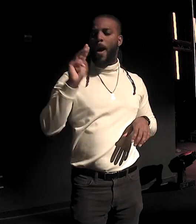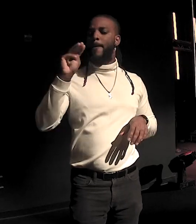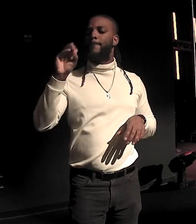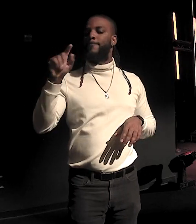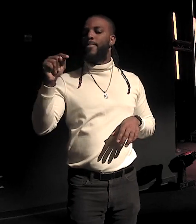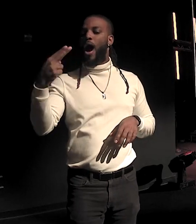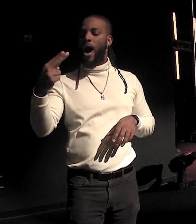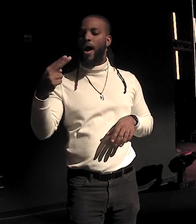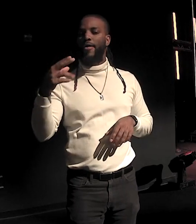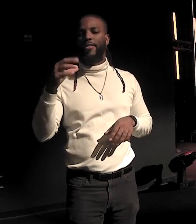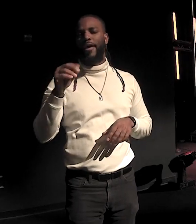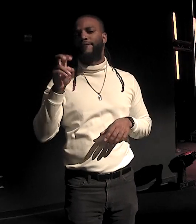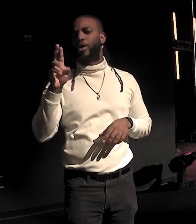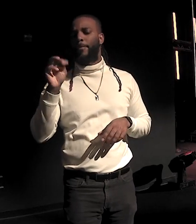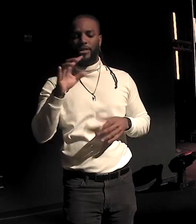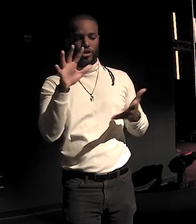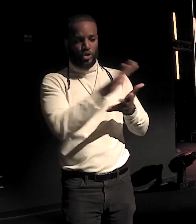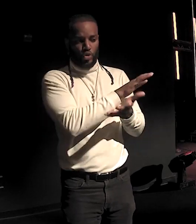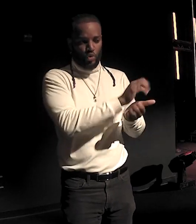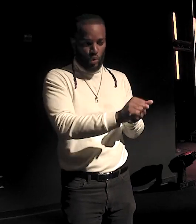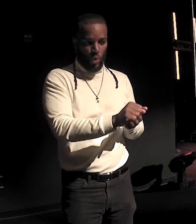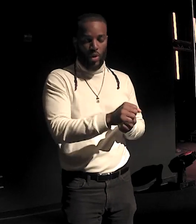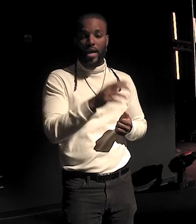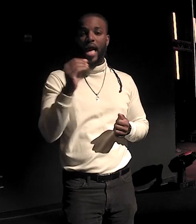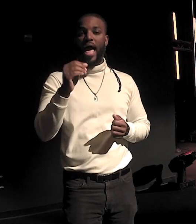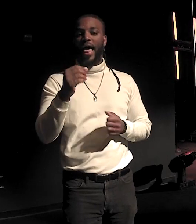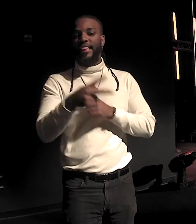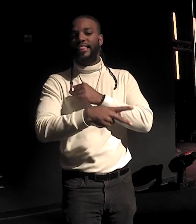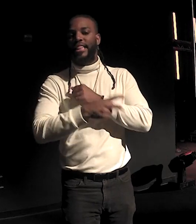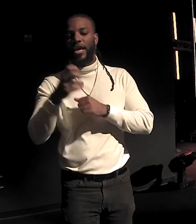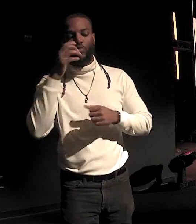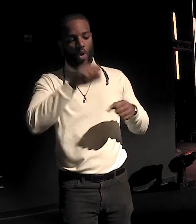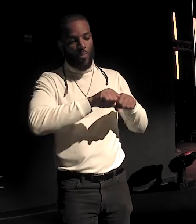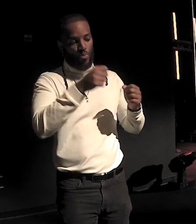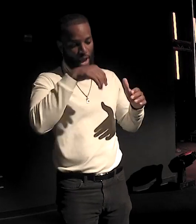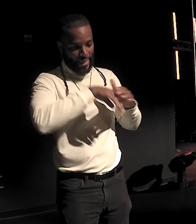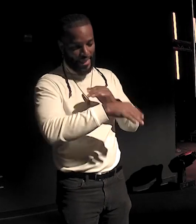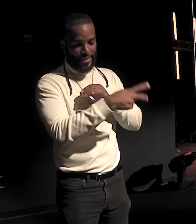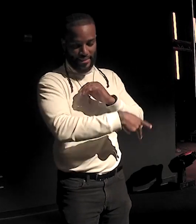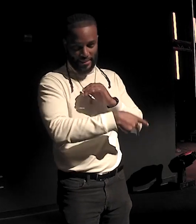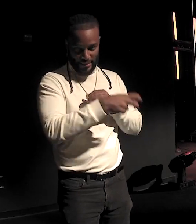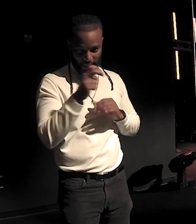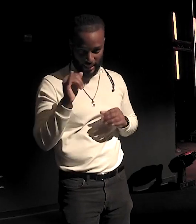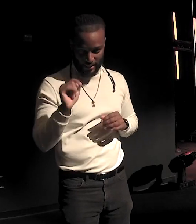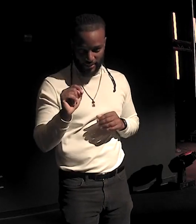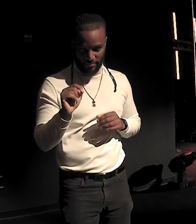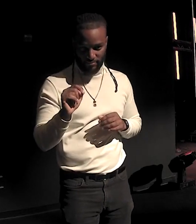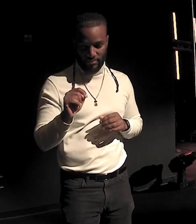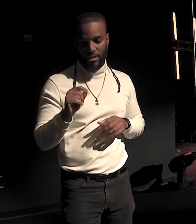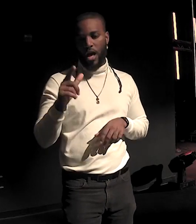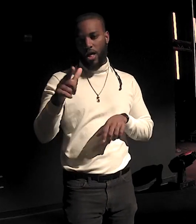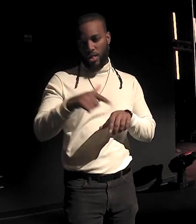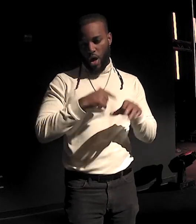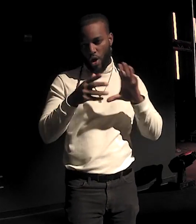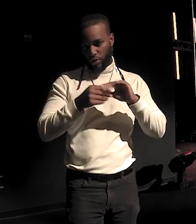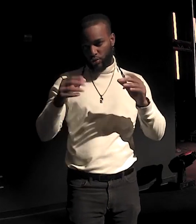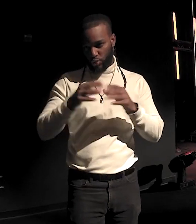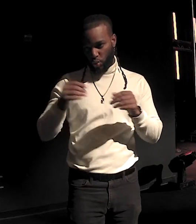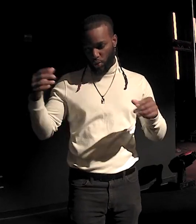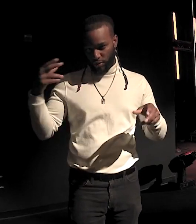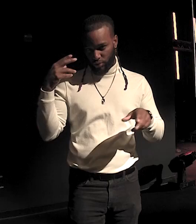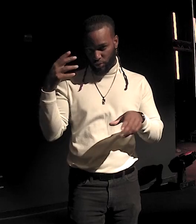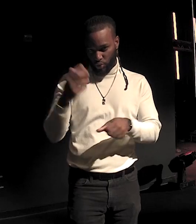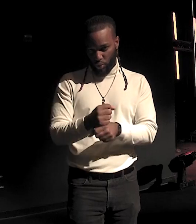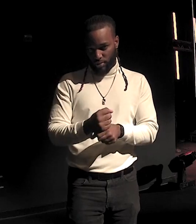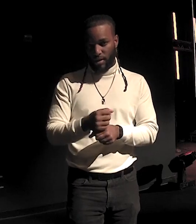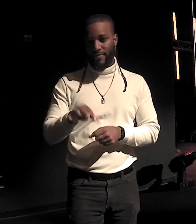vermin destroy and where thieves break in and steal. Now, long story short, I actually found out it